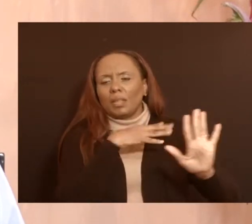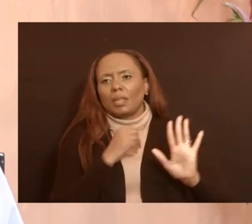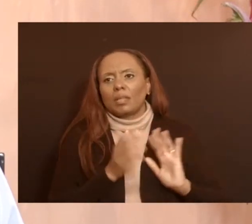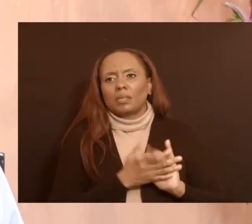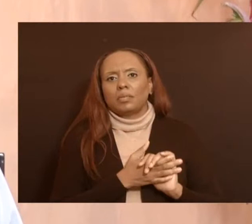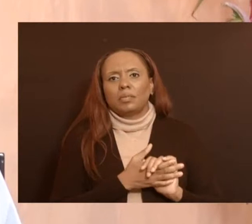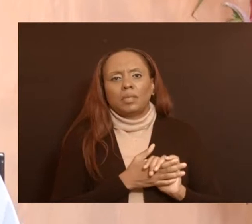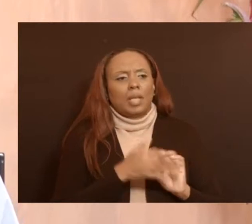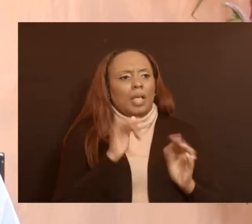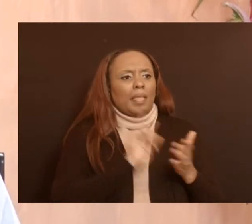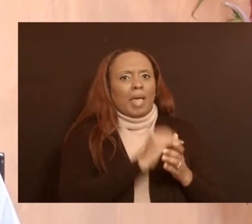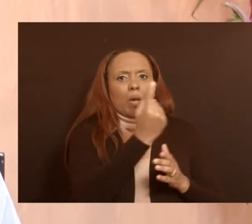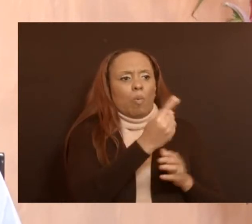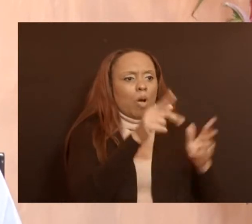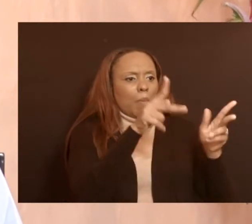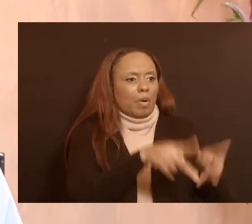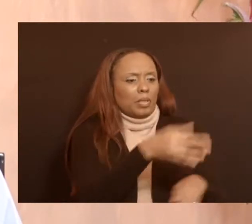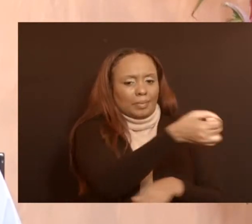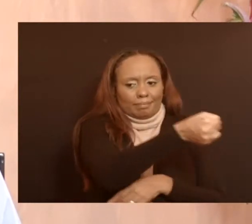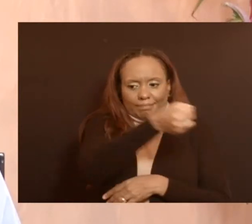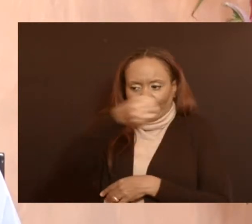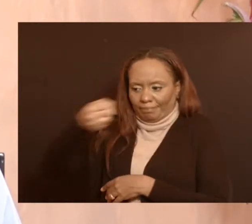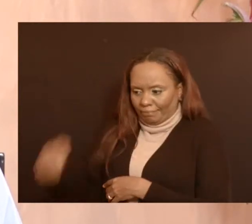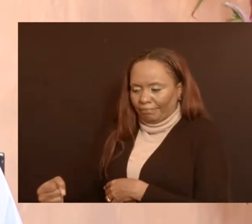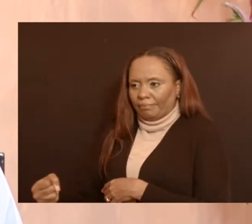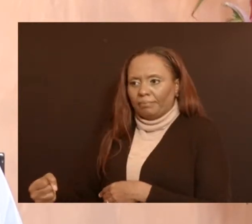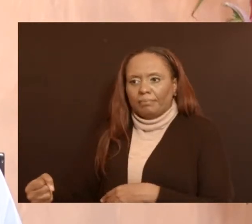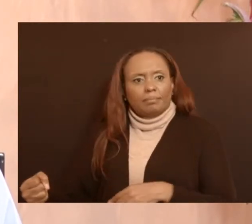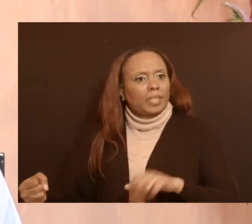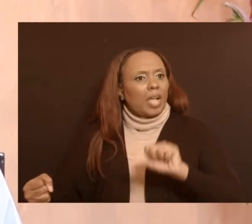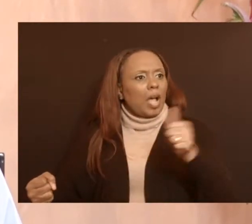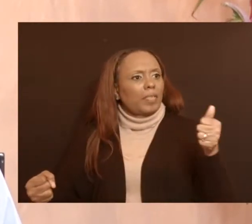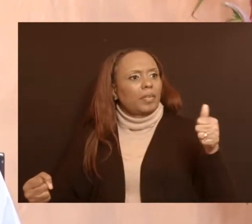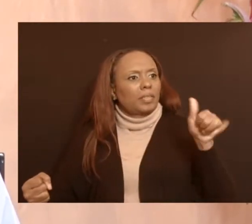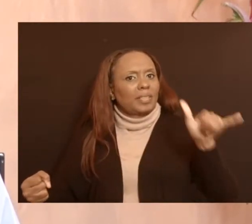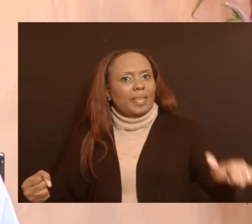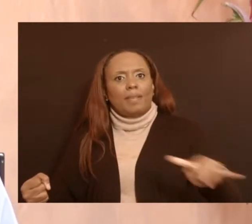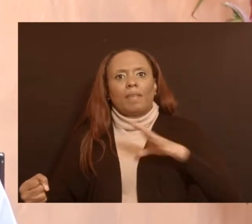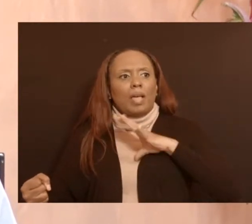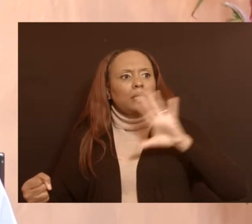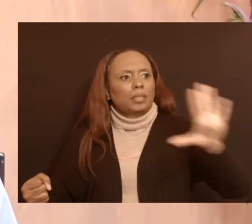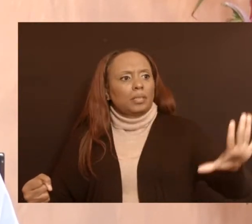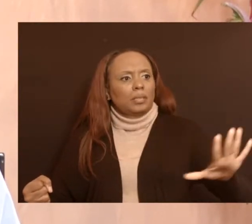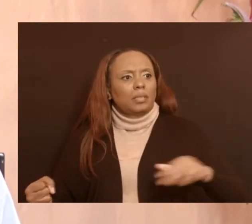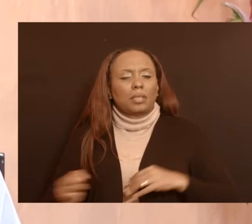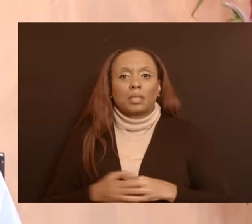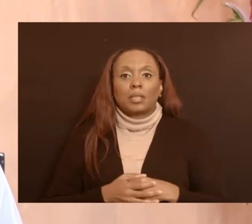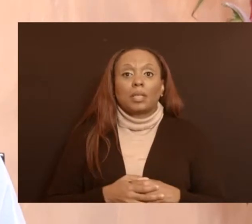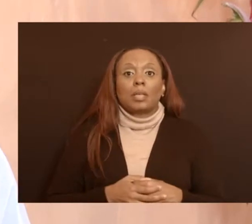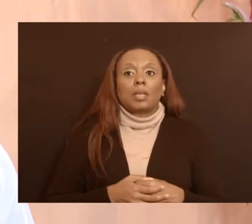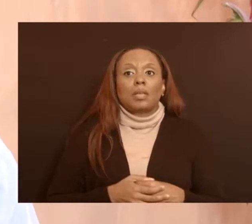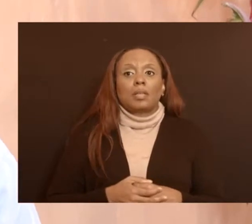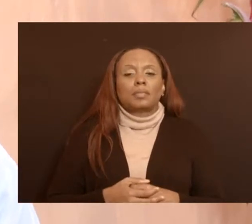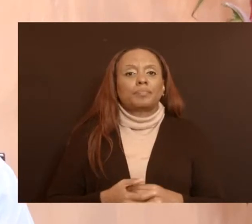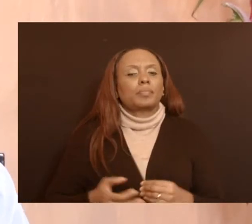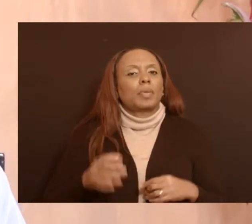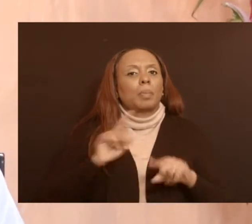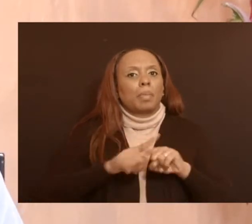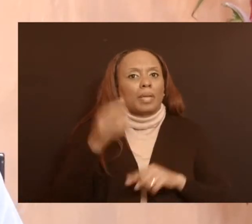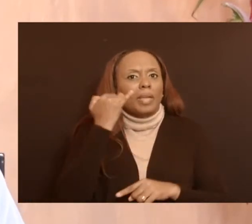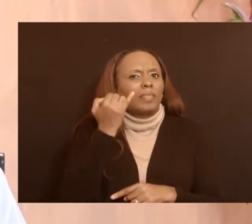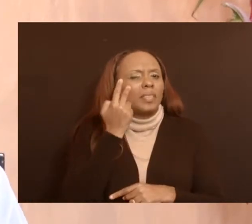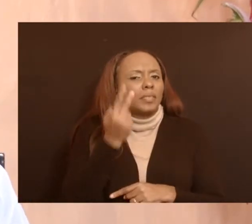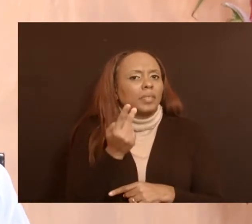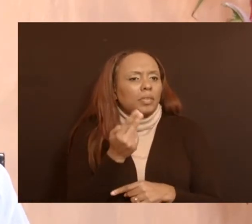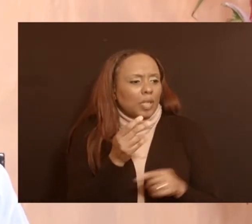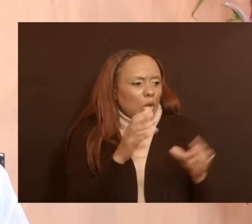a cluster will always be a concern. That's one. And secondly, if you if you see that because of a cluster that